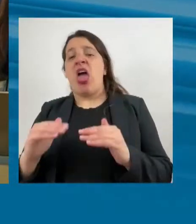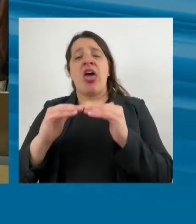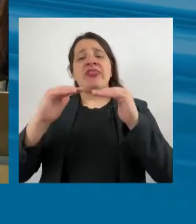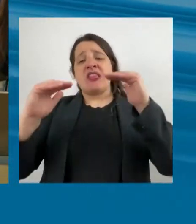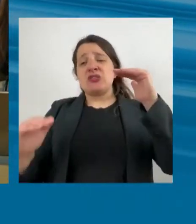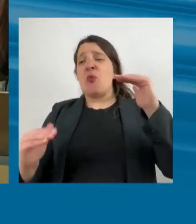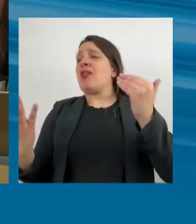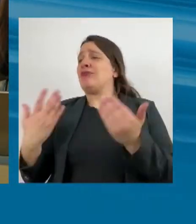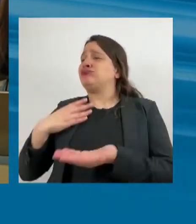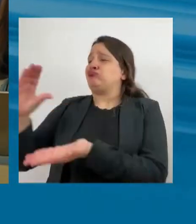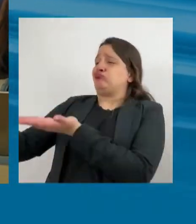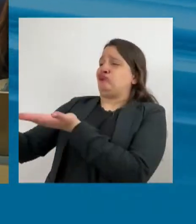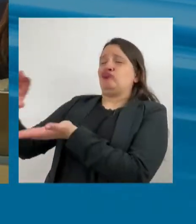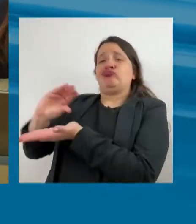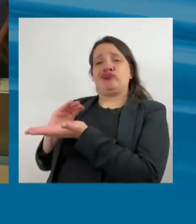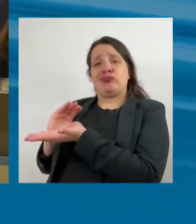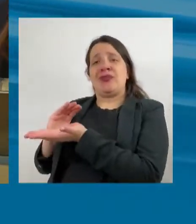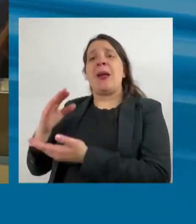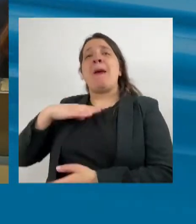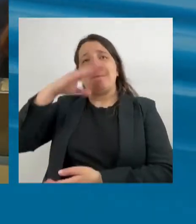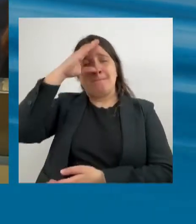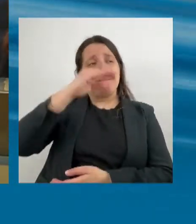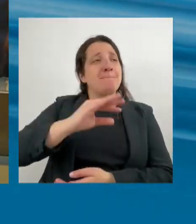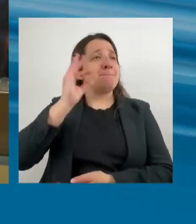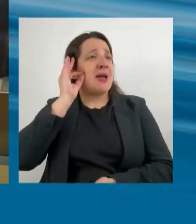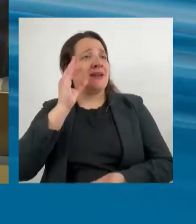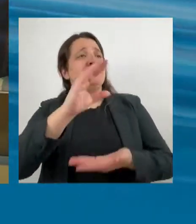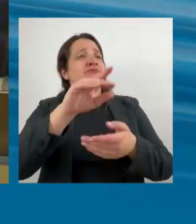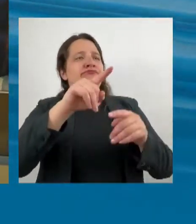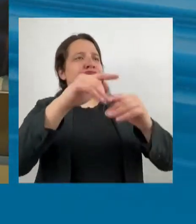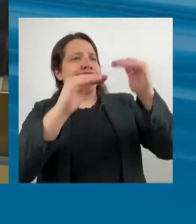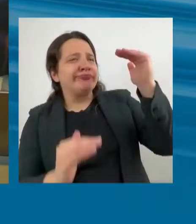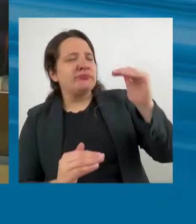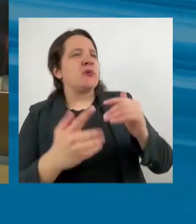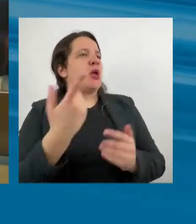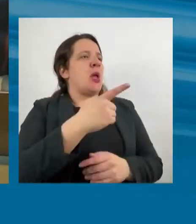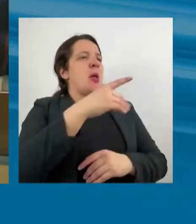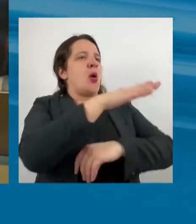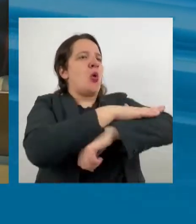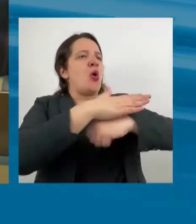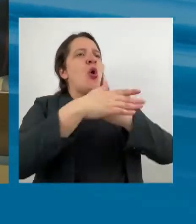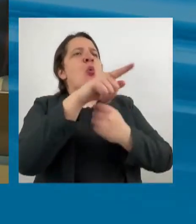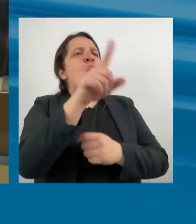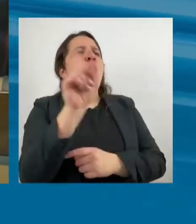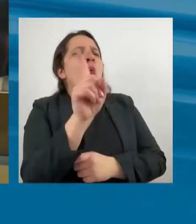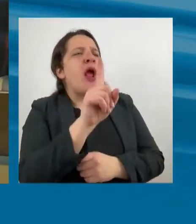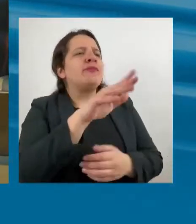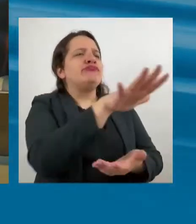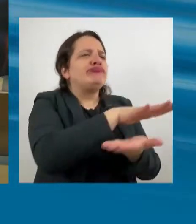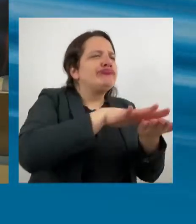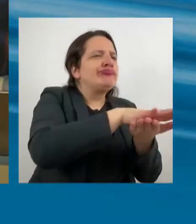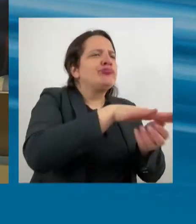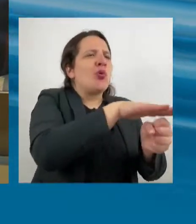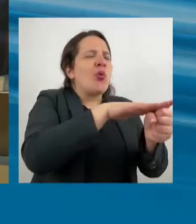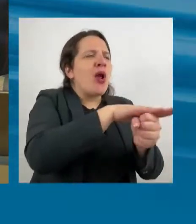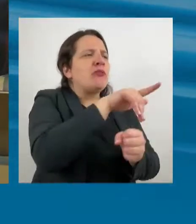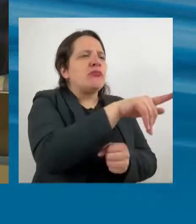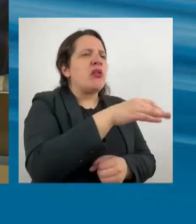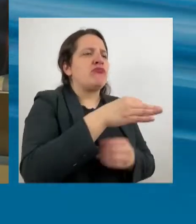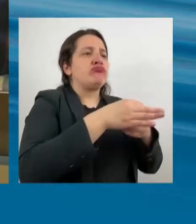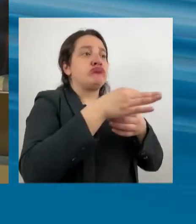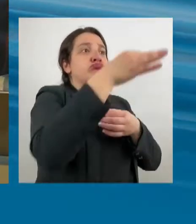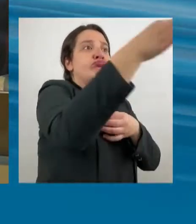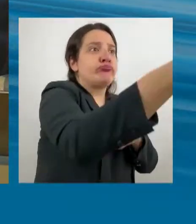doubt that the unequal inequalities in gender and territories highlighted in this